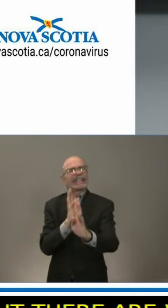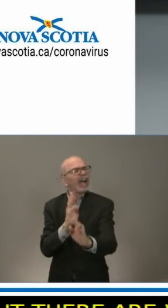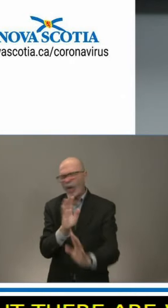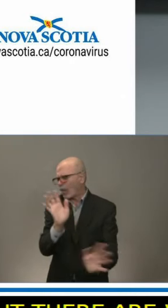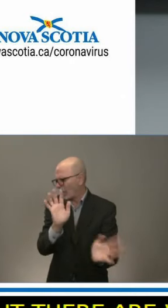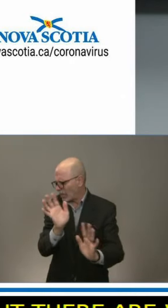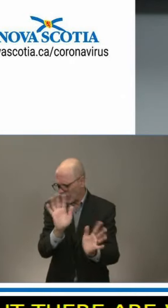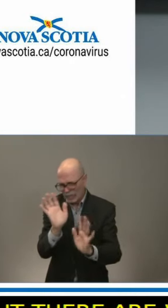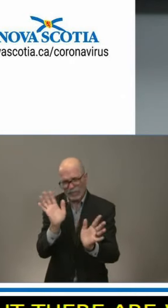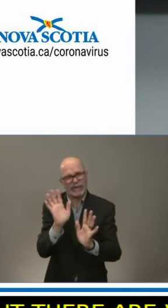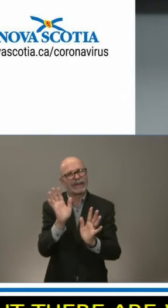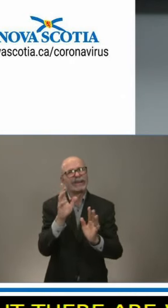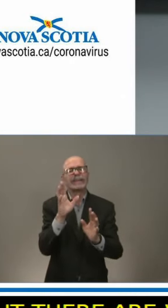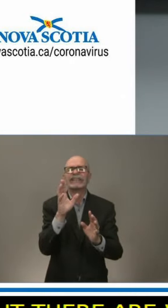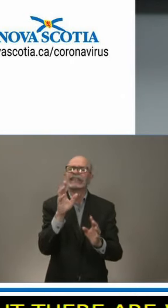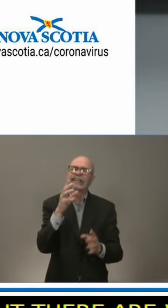responsible.